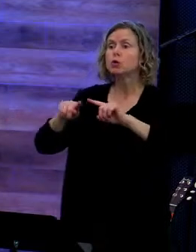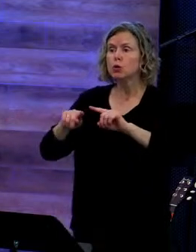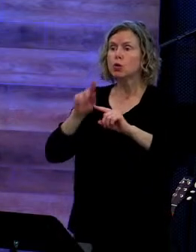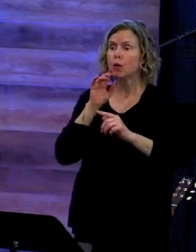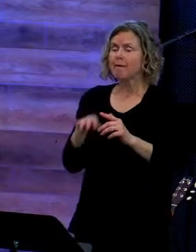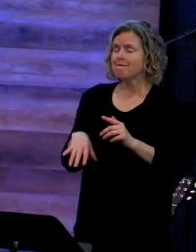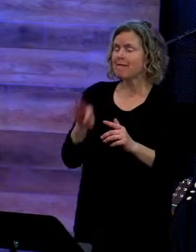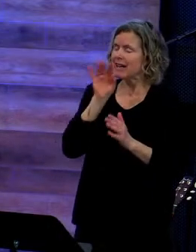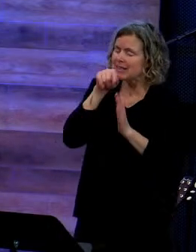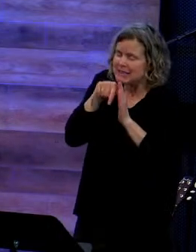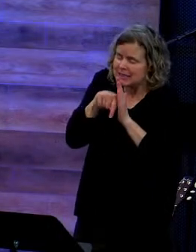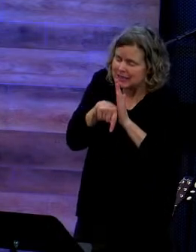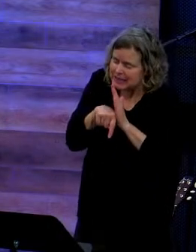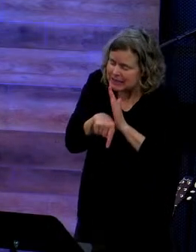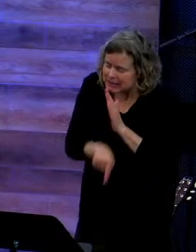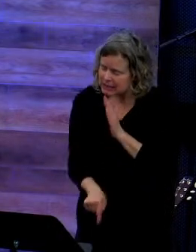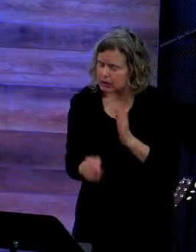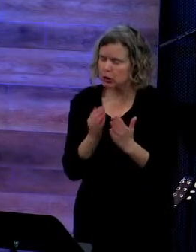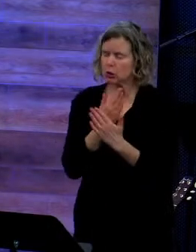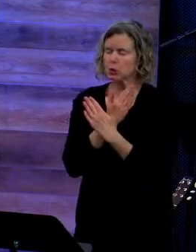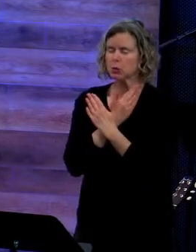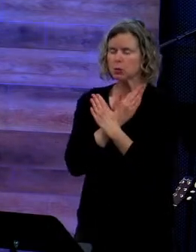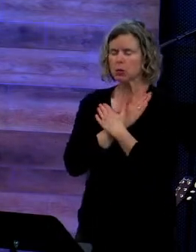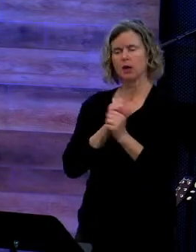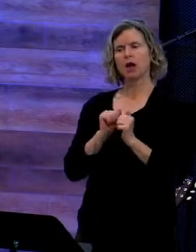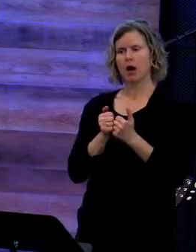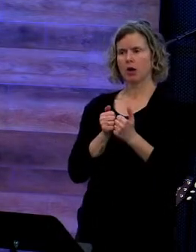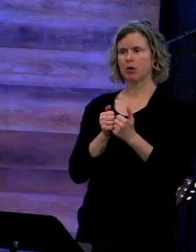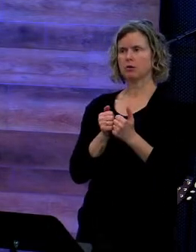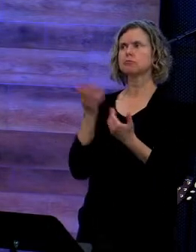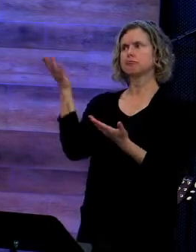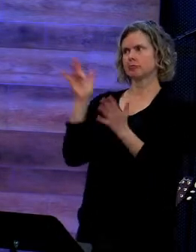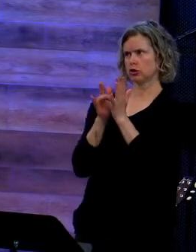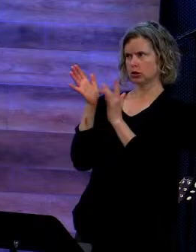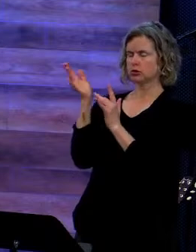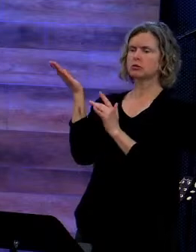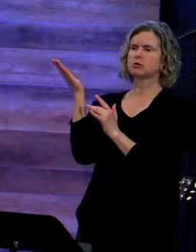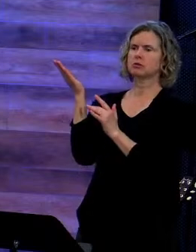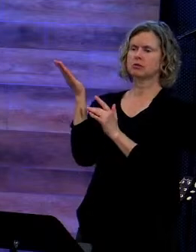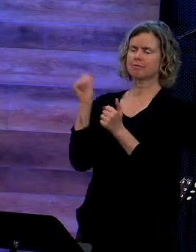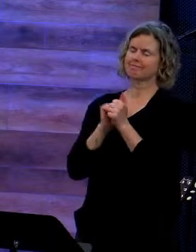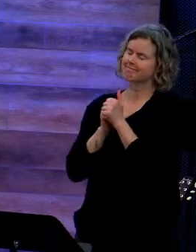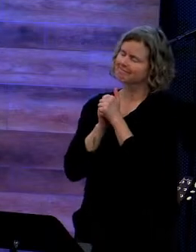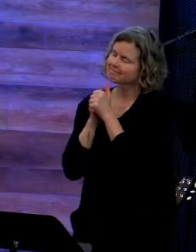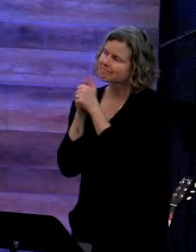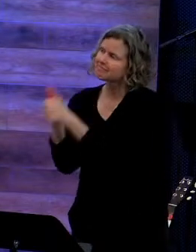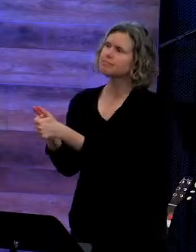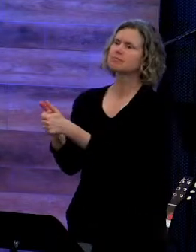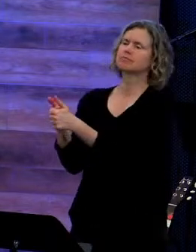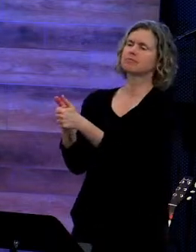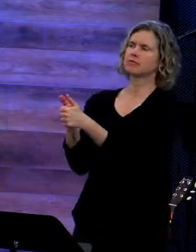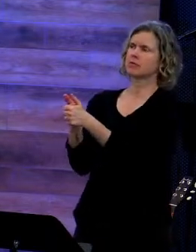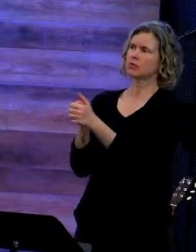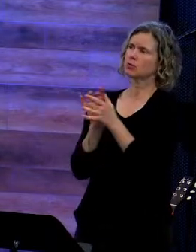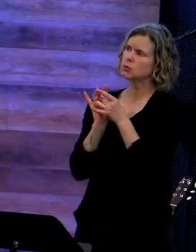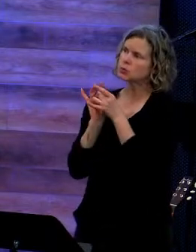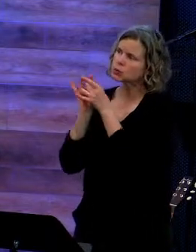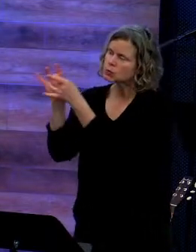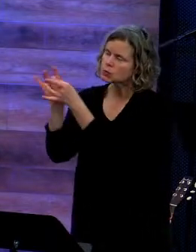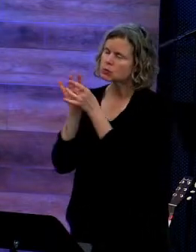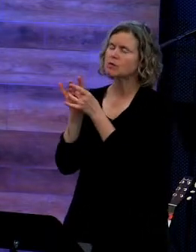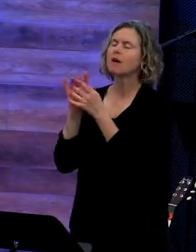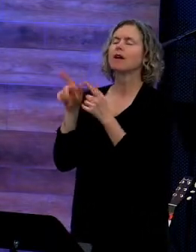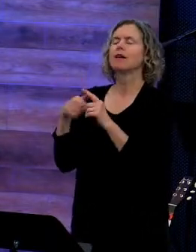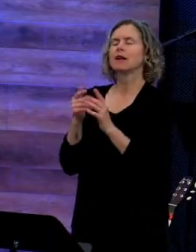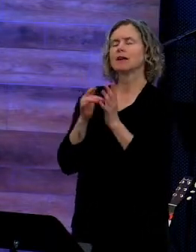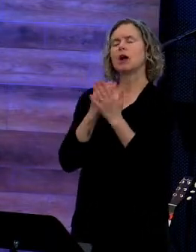your life in his, and then by following him. Or to put it as an answer to our big question, how can we